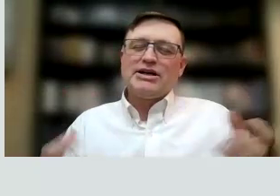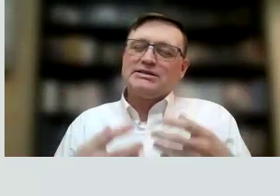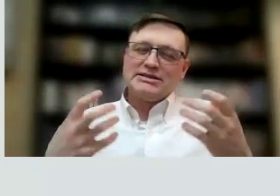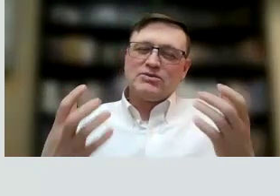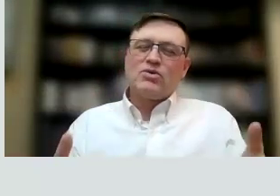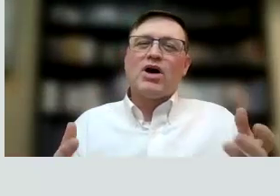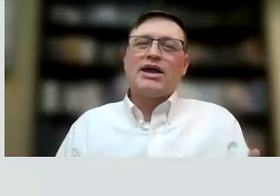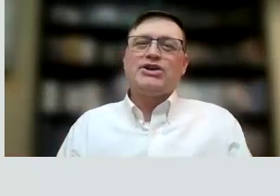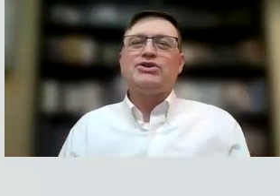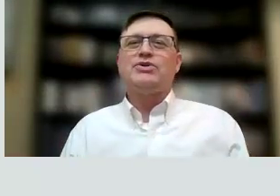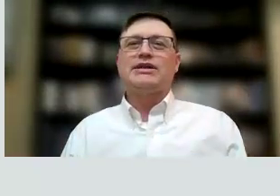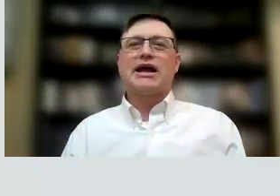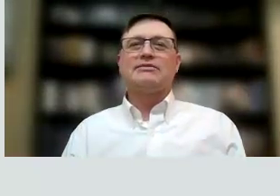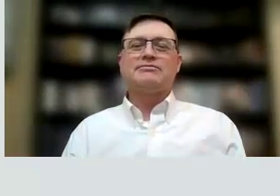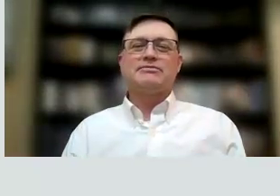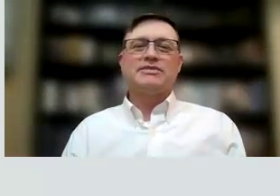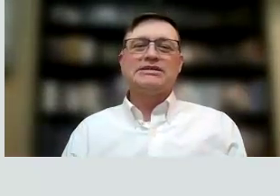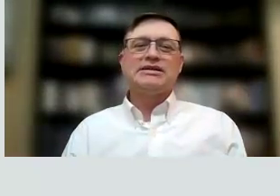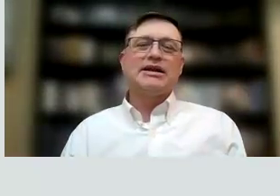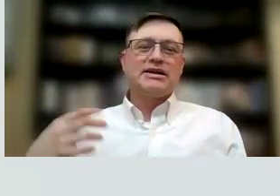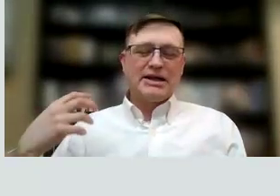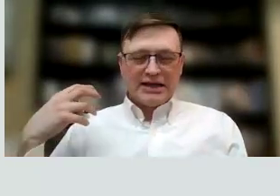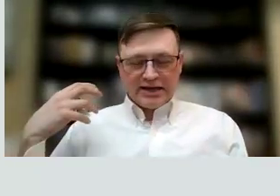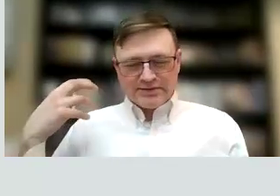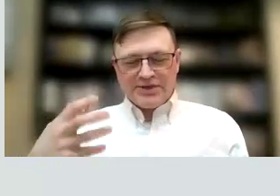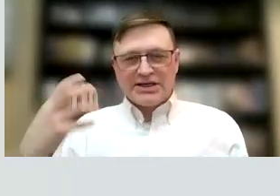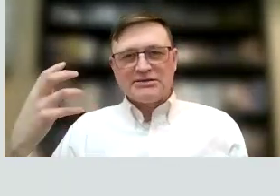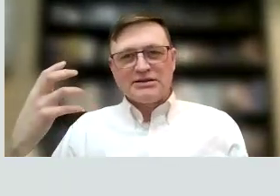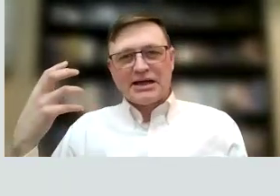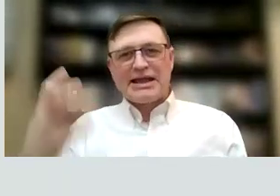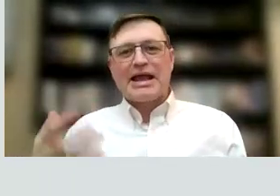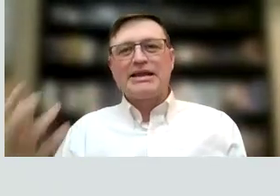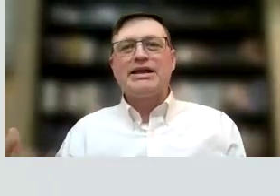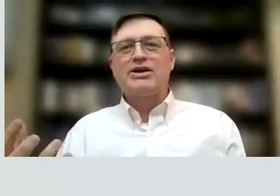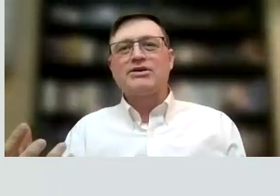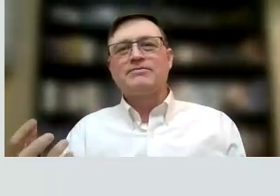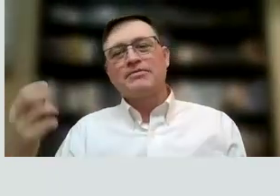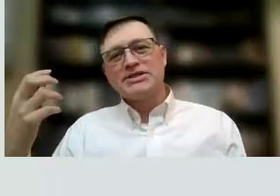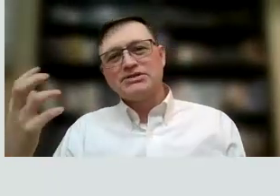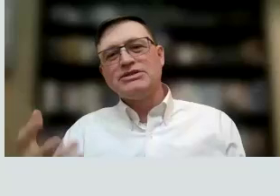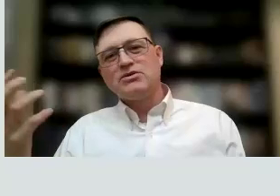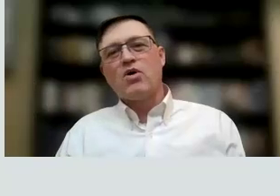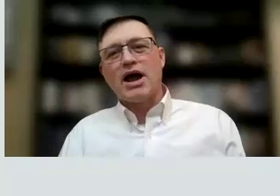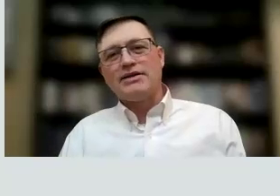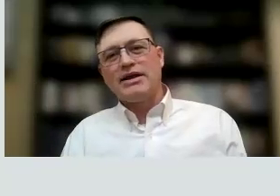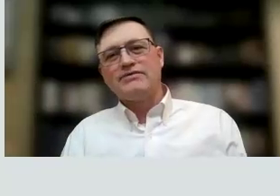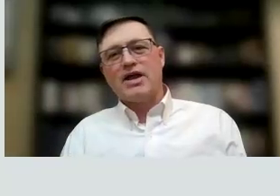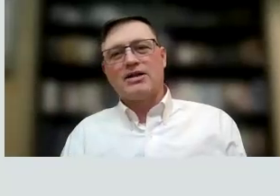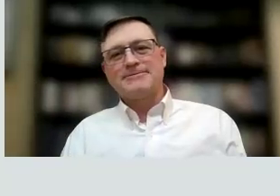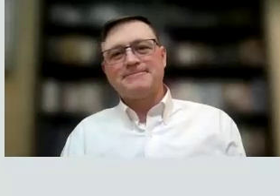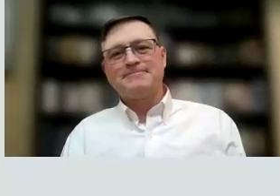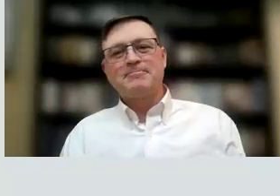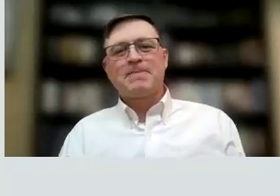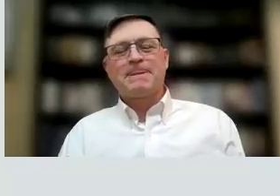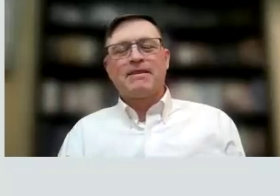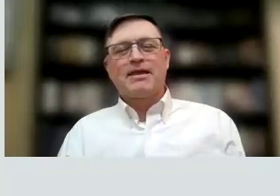was curious and I said, well, why are you doing that? And they said, it's because I can't hear is the reason why they